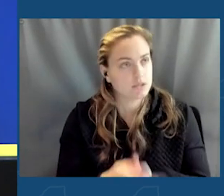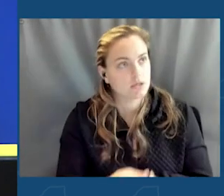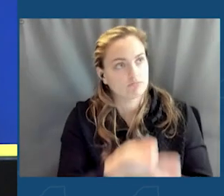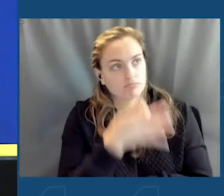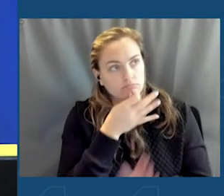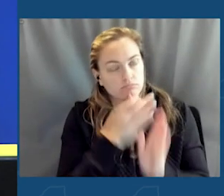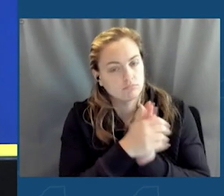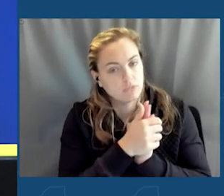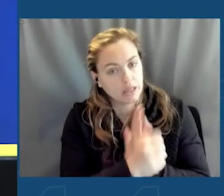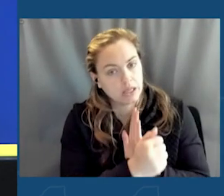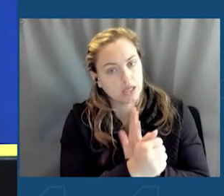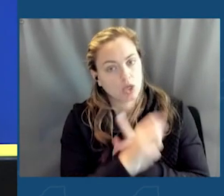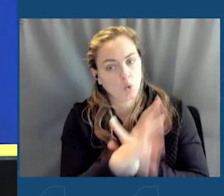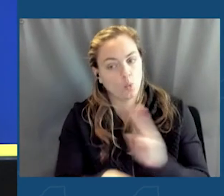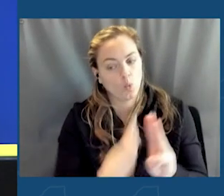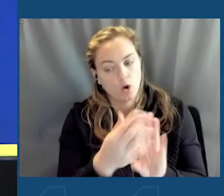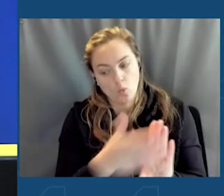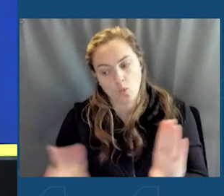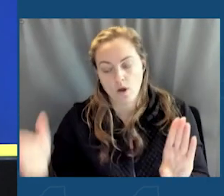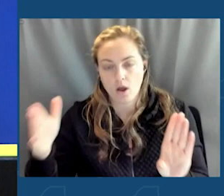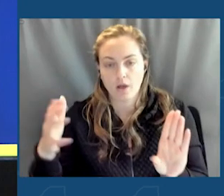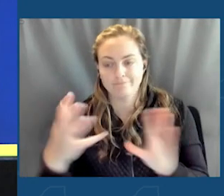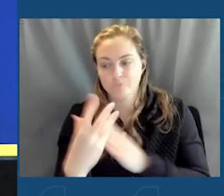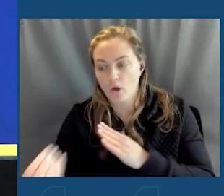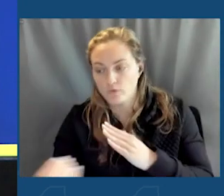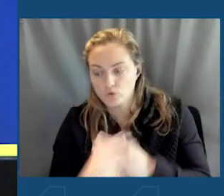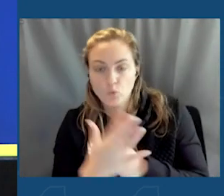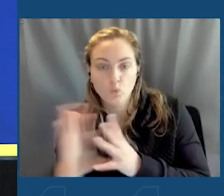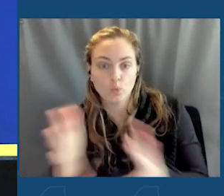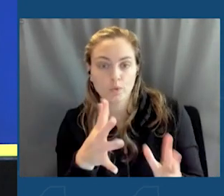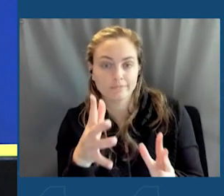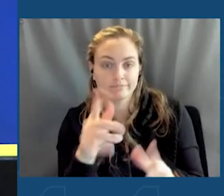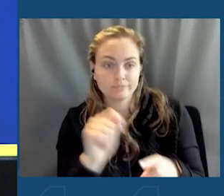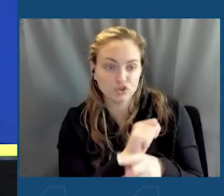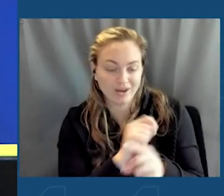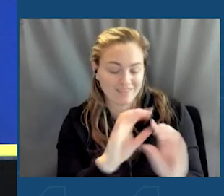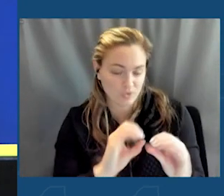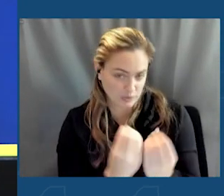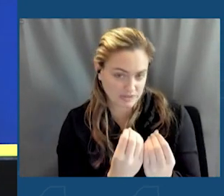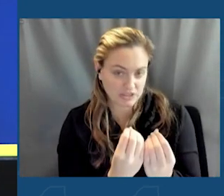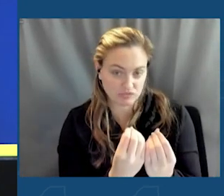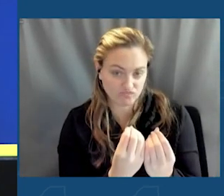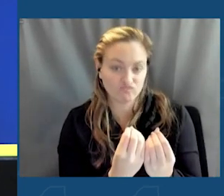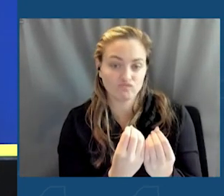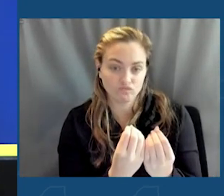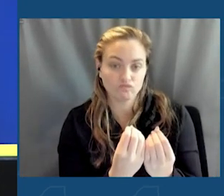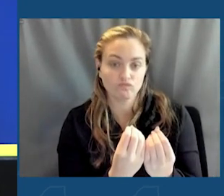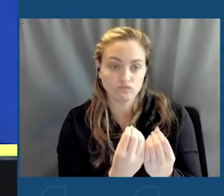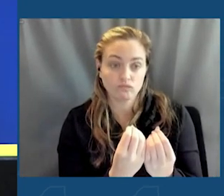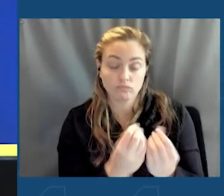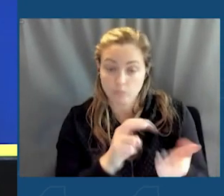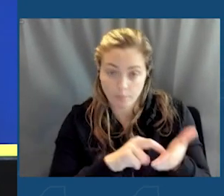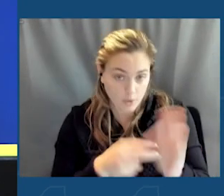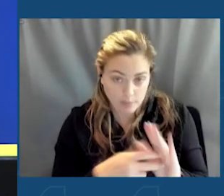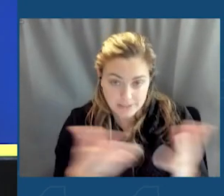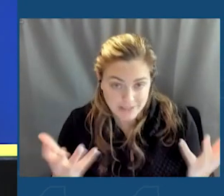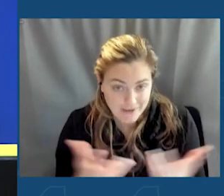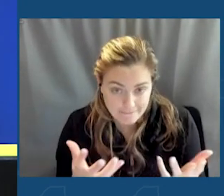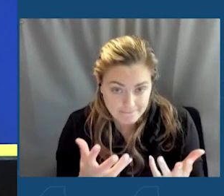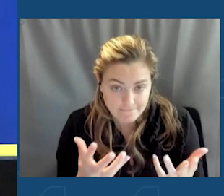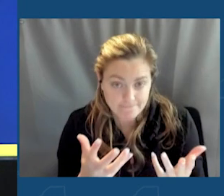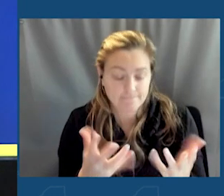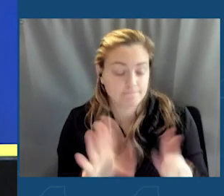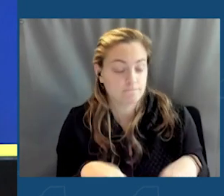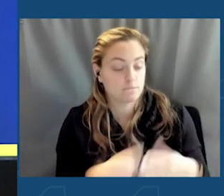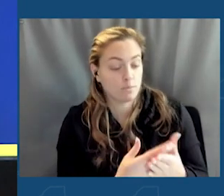worldwide offshore wind training organization. Our purpose is to provide global